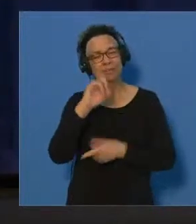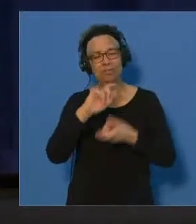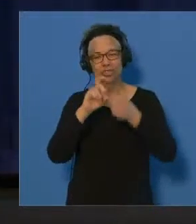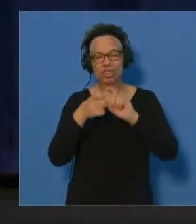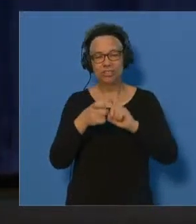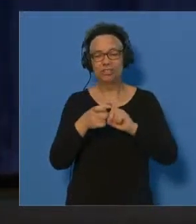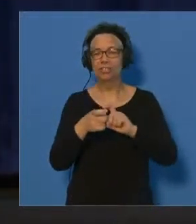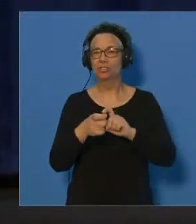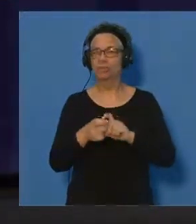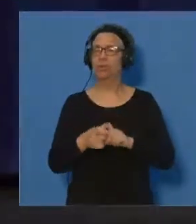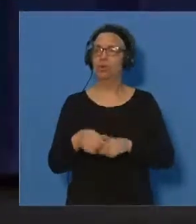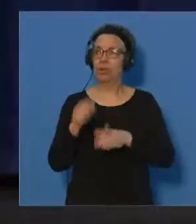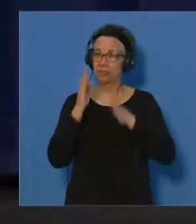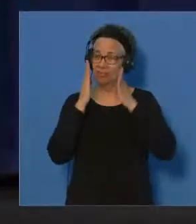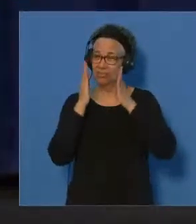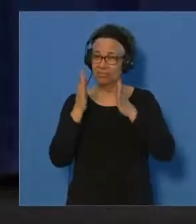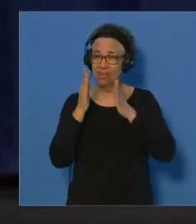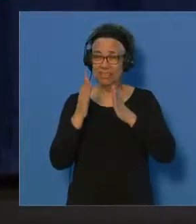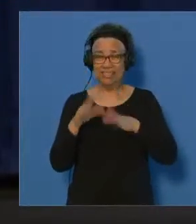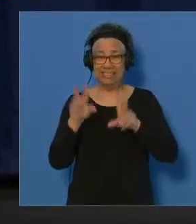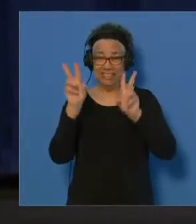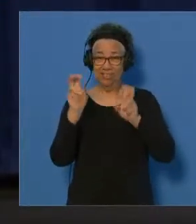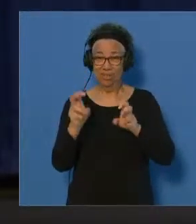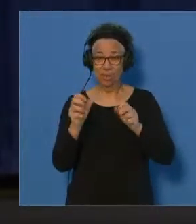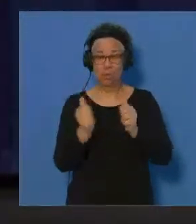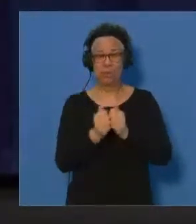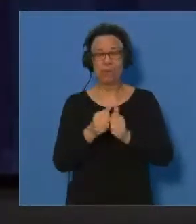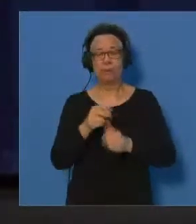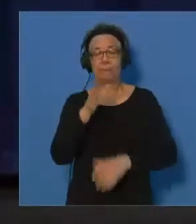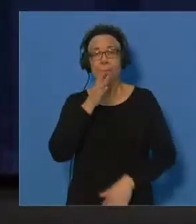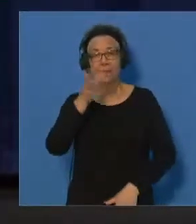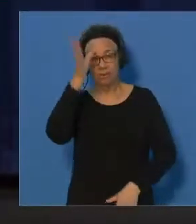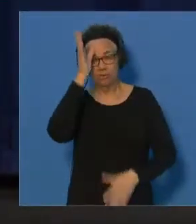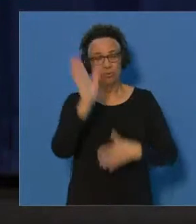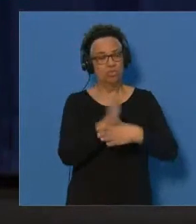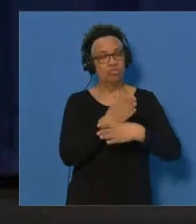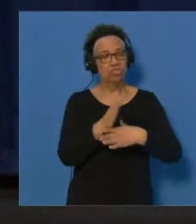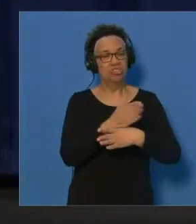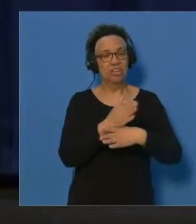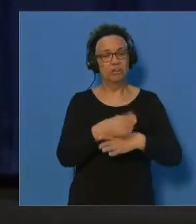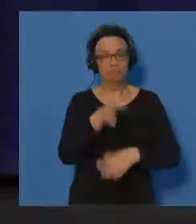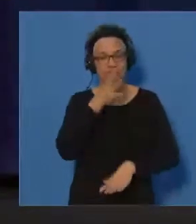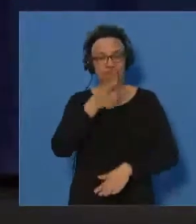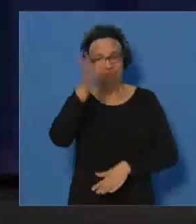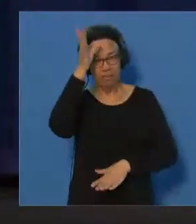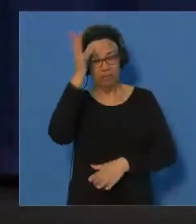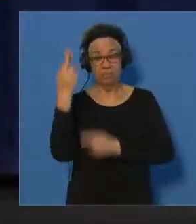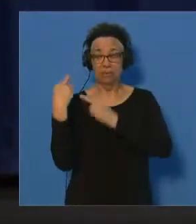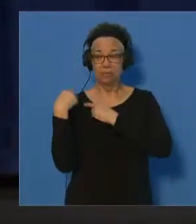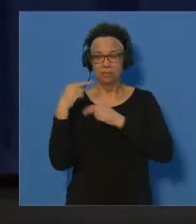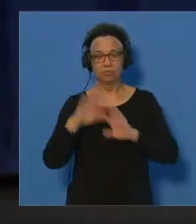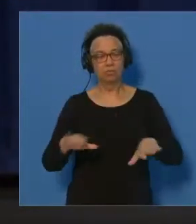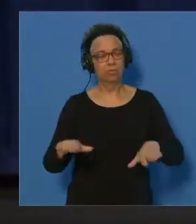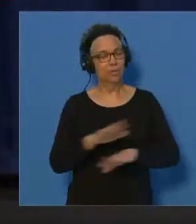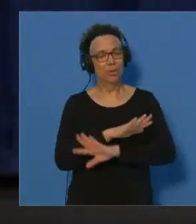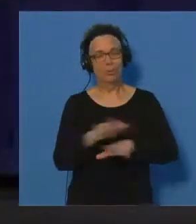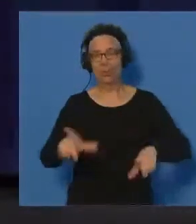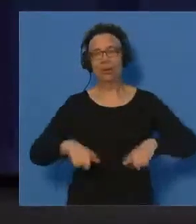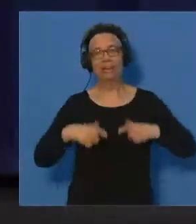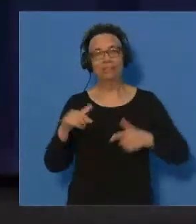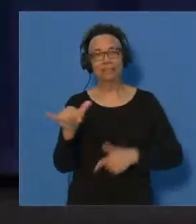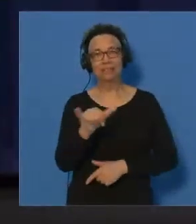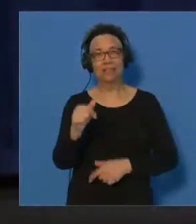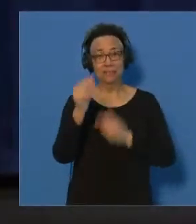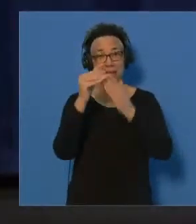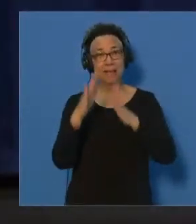issues that have arisen for parents who share parental responsibility for minor children and who do not live in the same house, as the